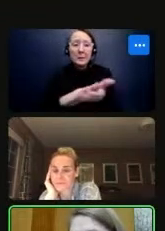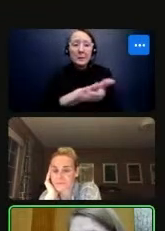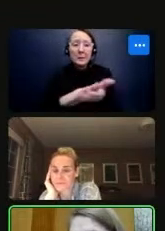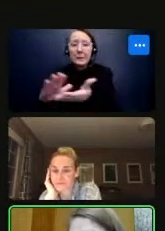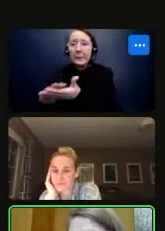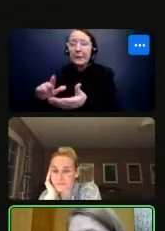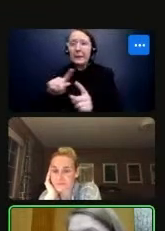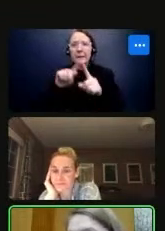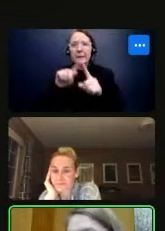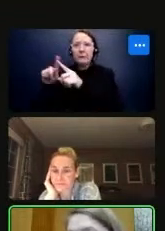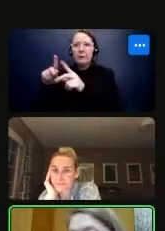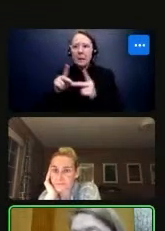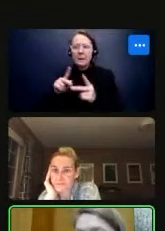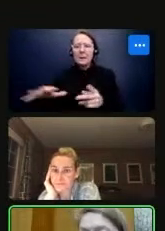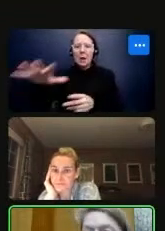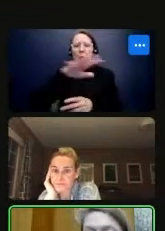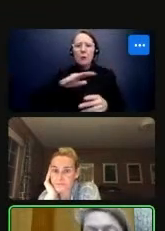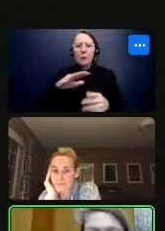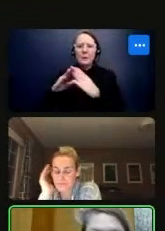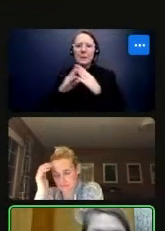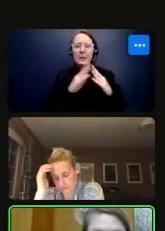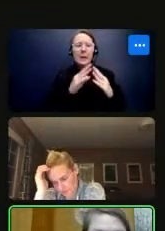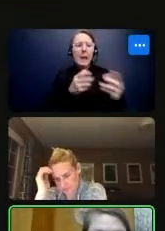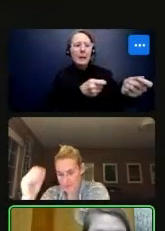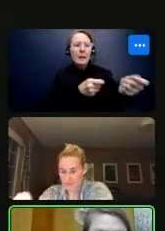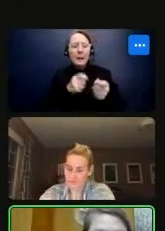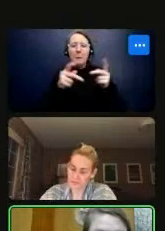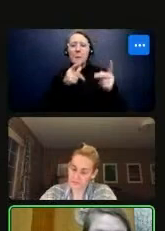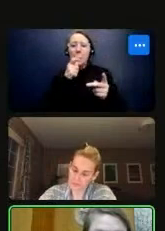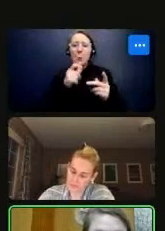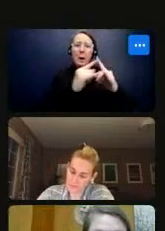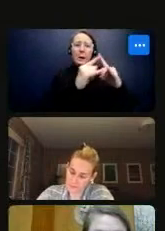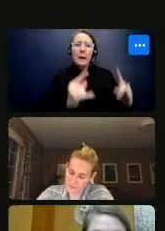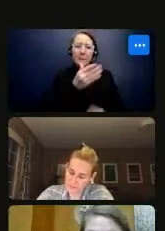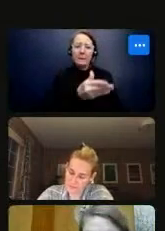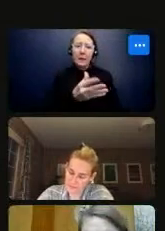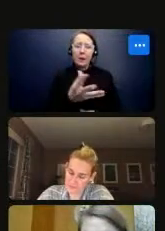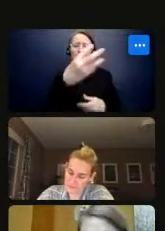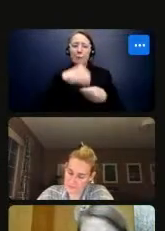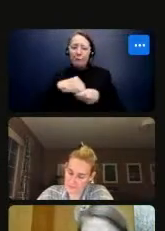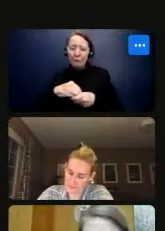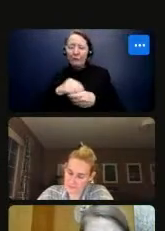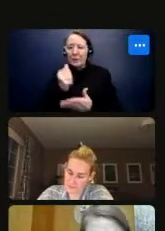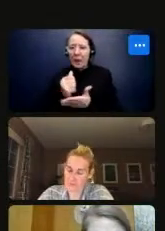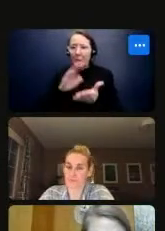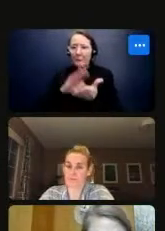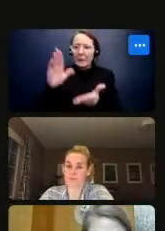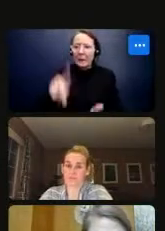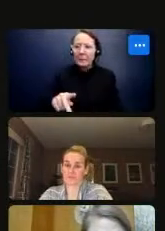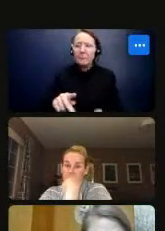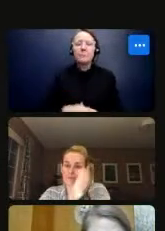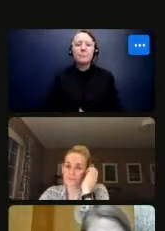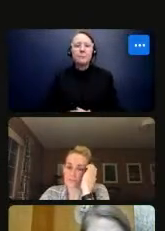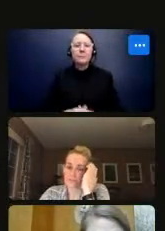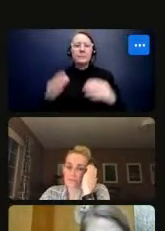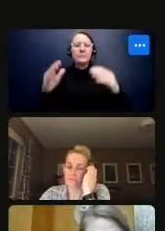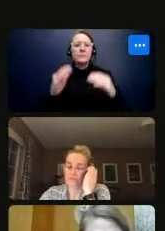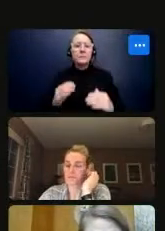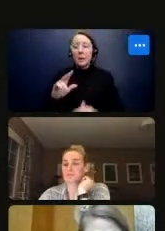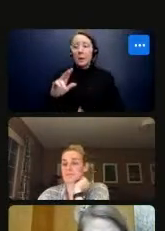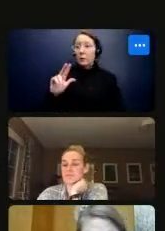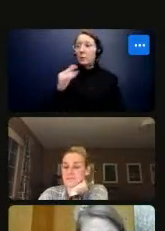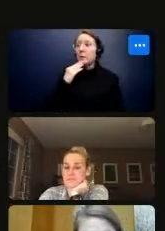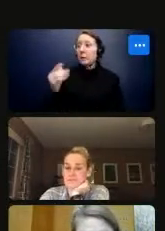city, engaging people who are camping in the solution. Thanks, Gretchen. This third one here is a